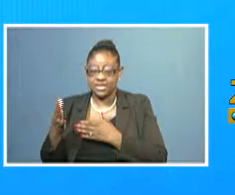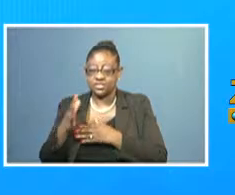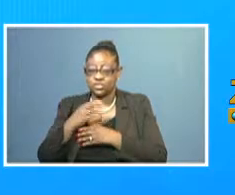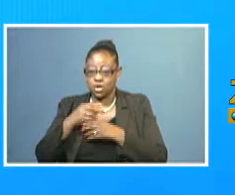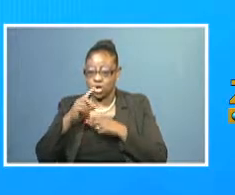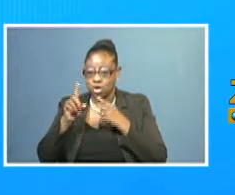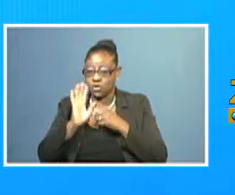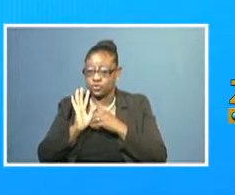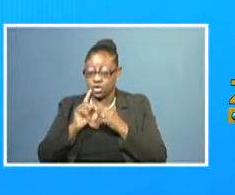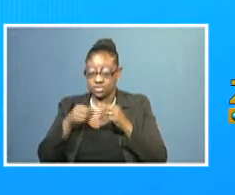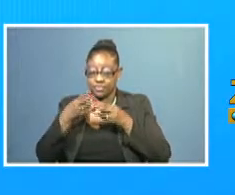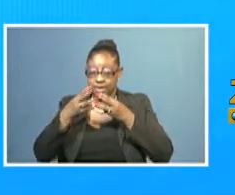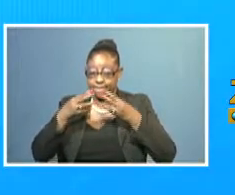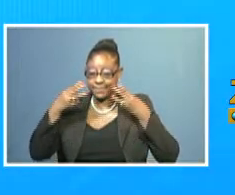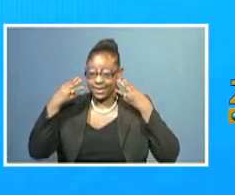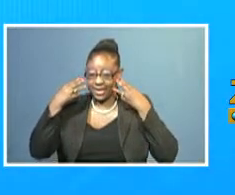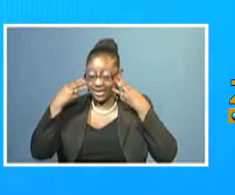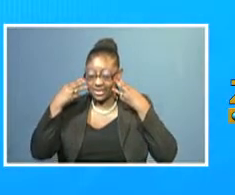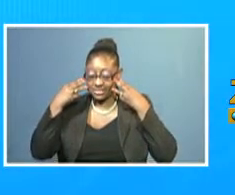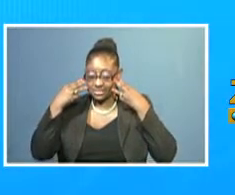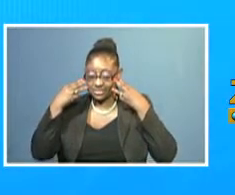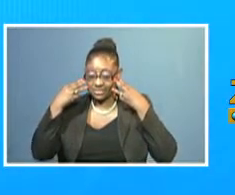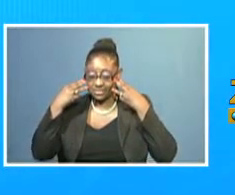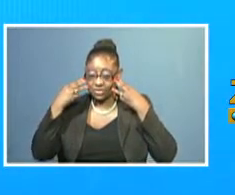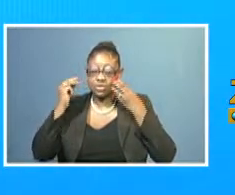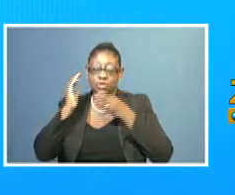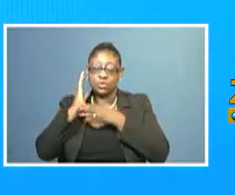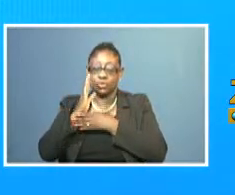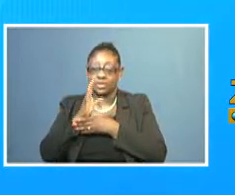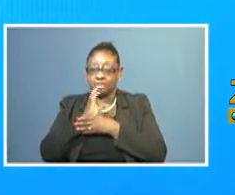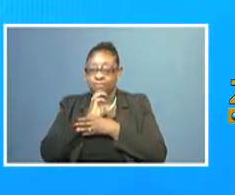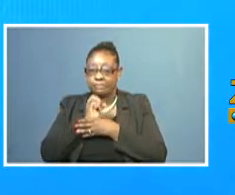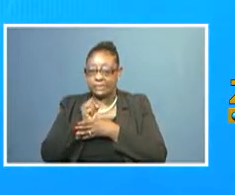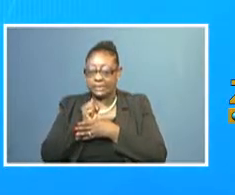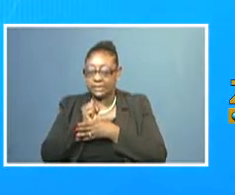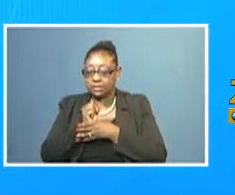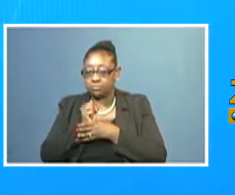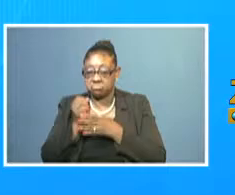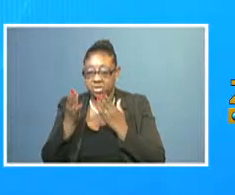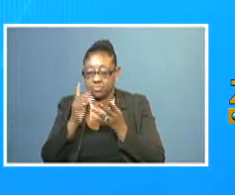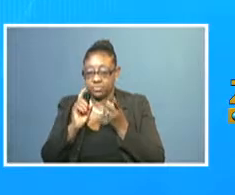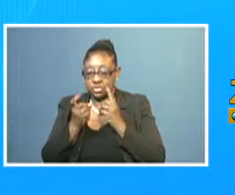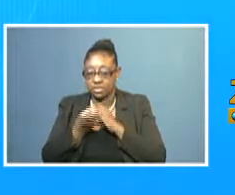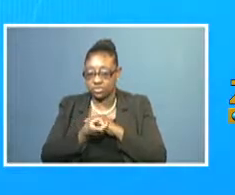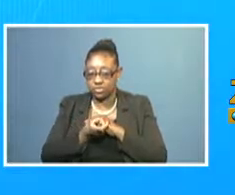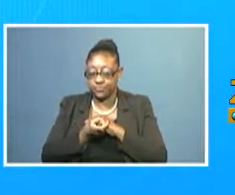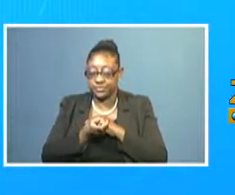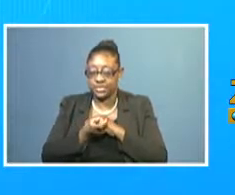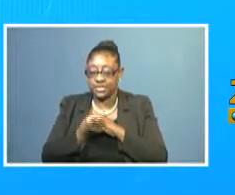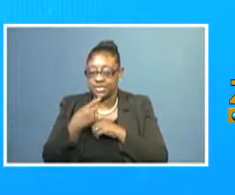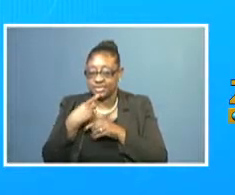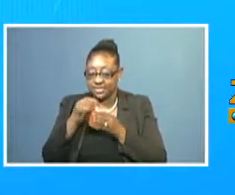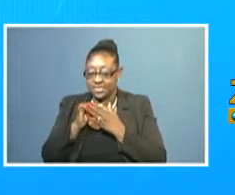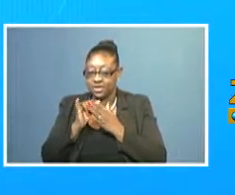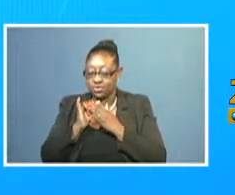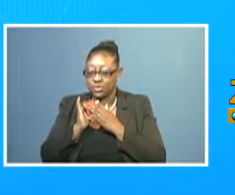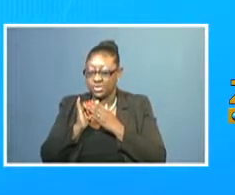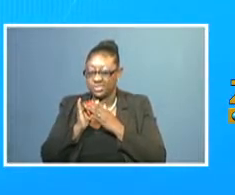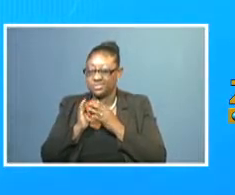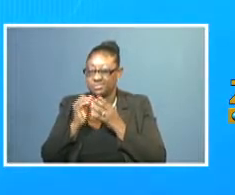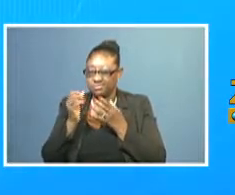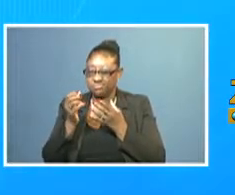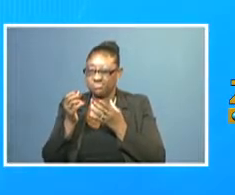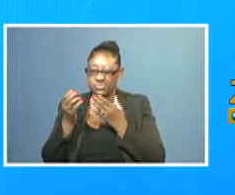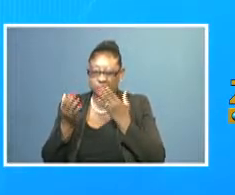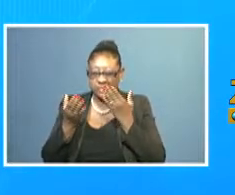wearing in outdoors will be modified. We are still concerned about mask requirements indoors when we